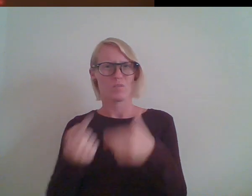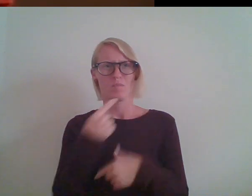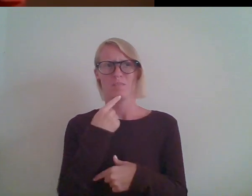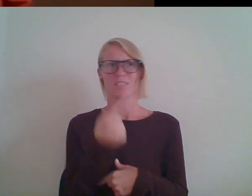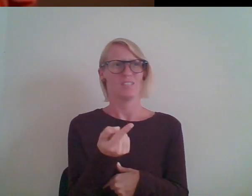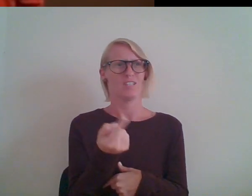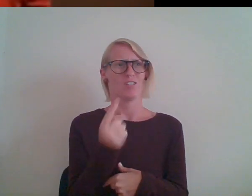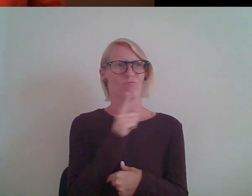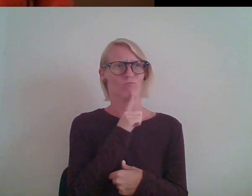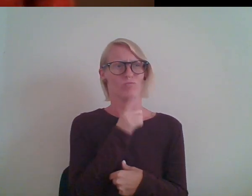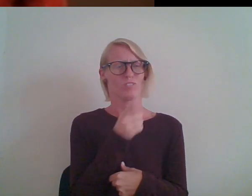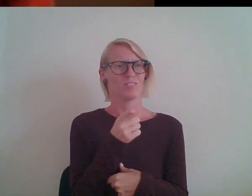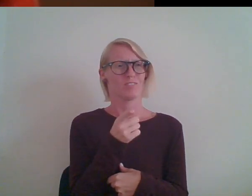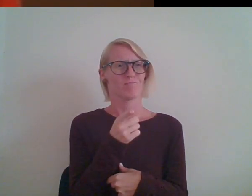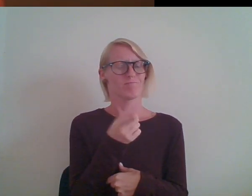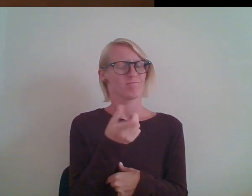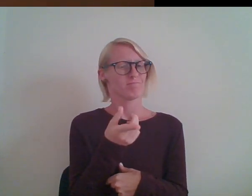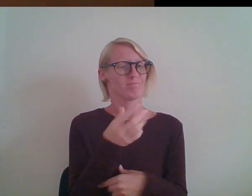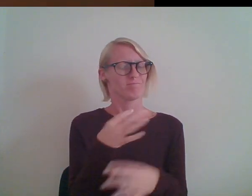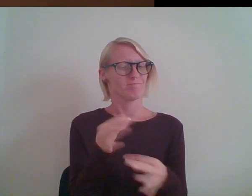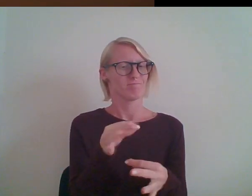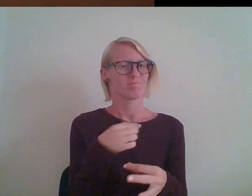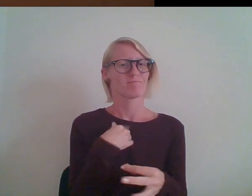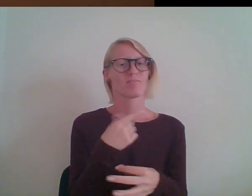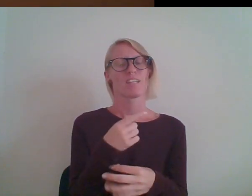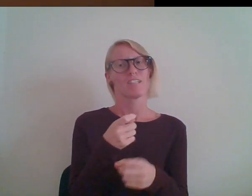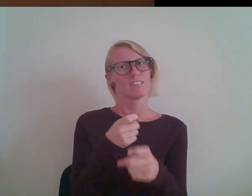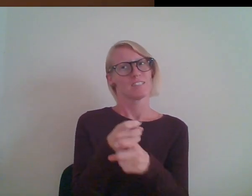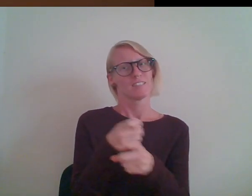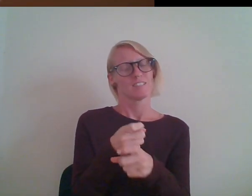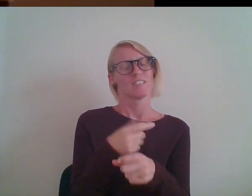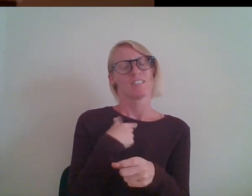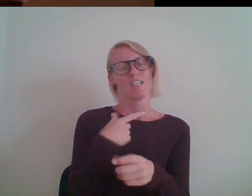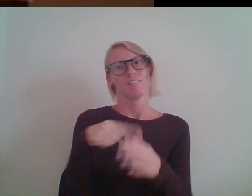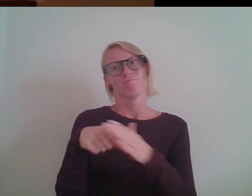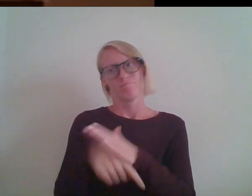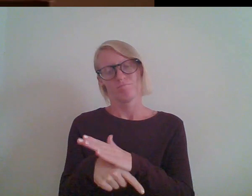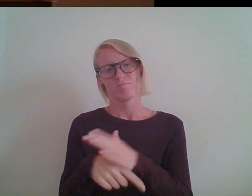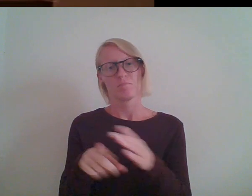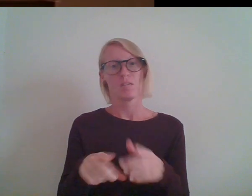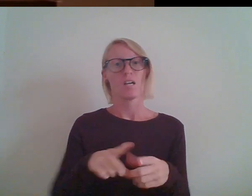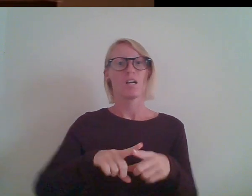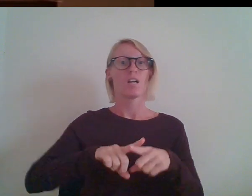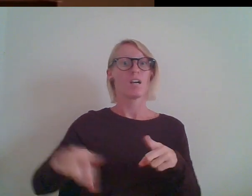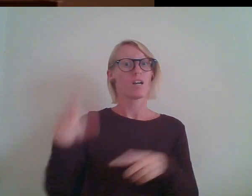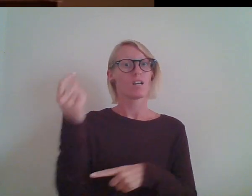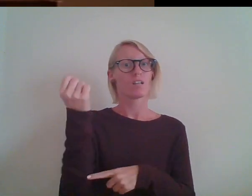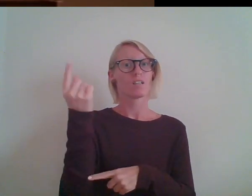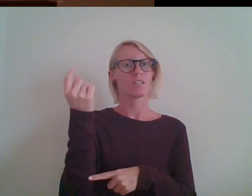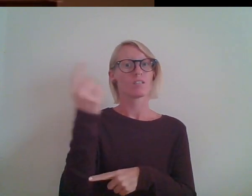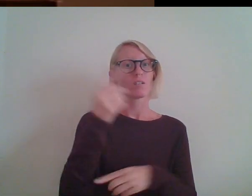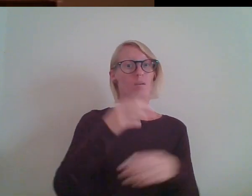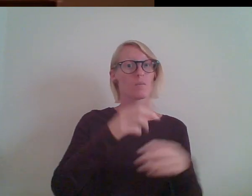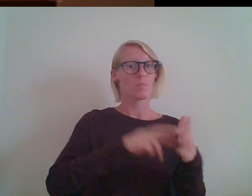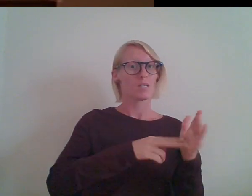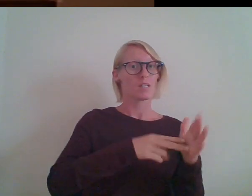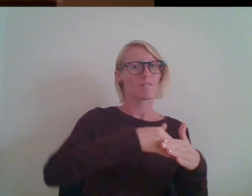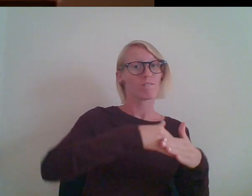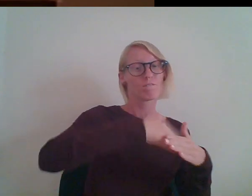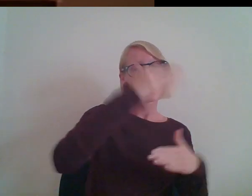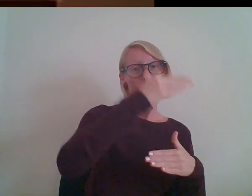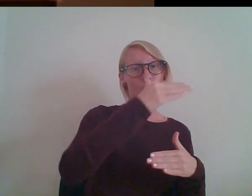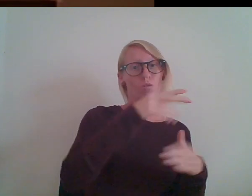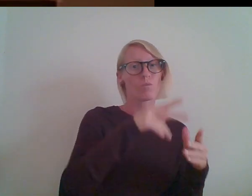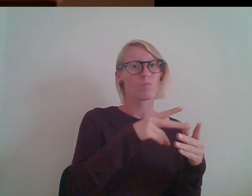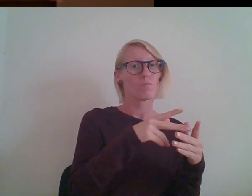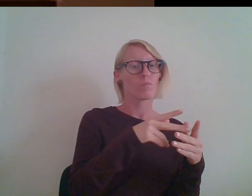through a big drill, which is kind of fun of teasing it out of you. But a meaningful piece is a piece that relates to something you